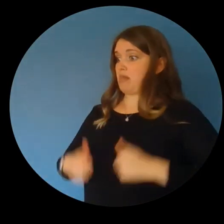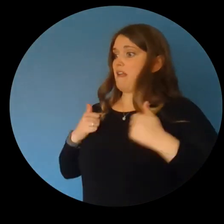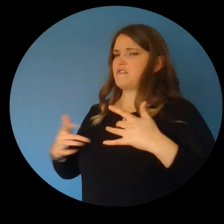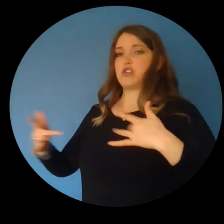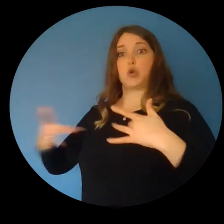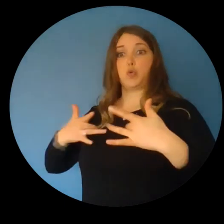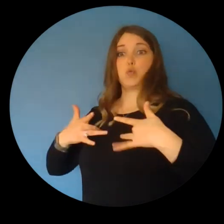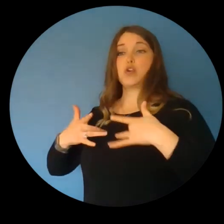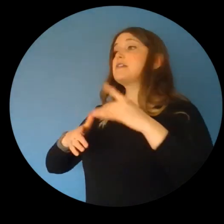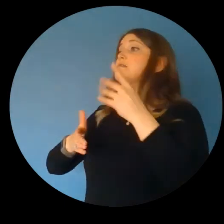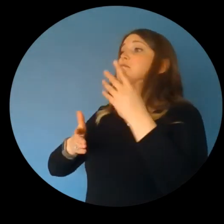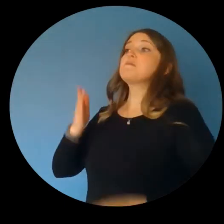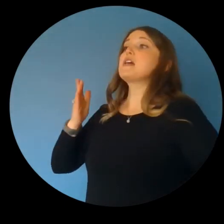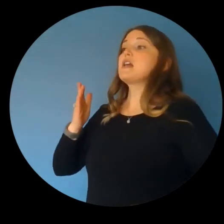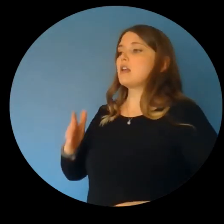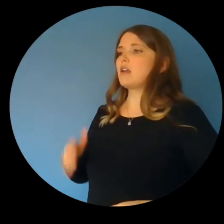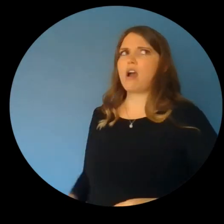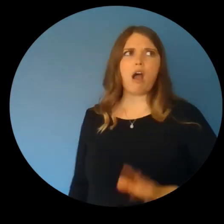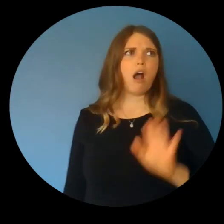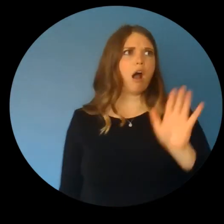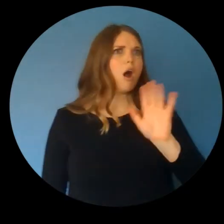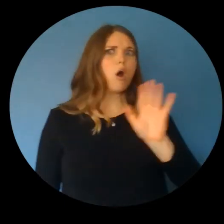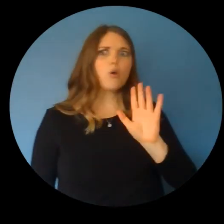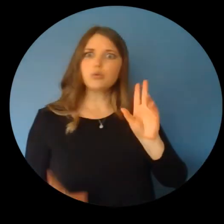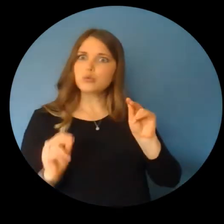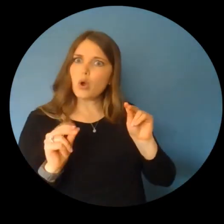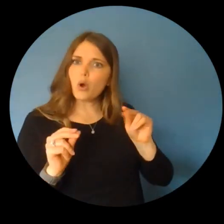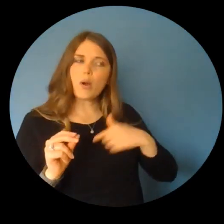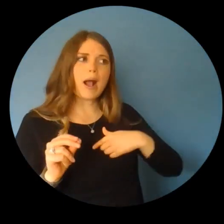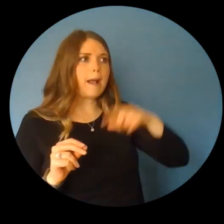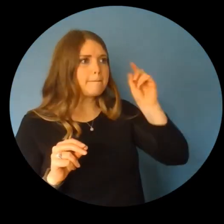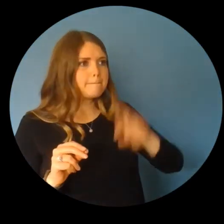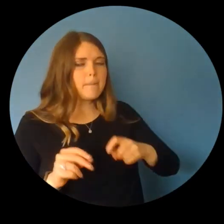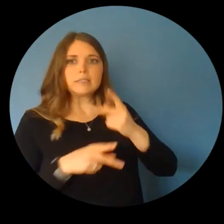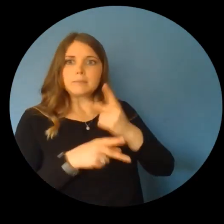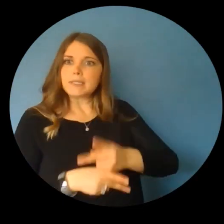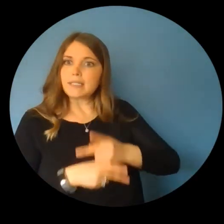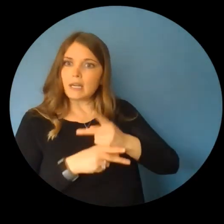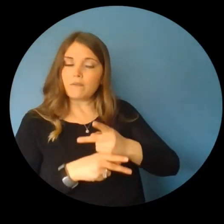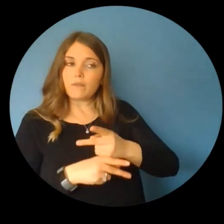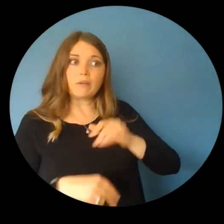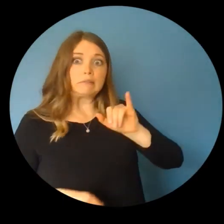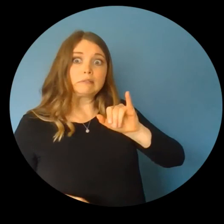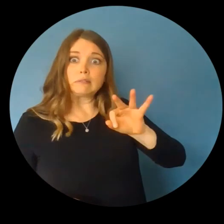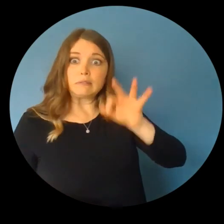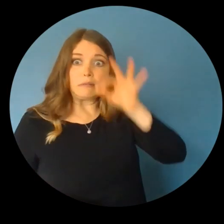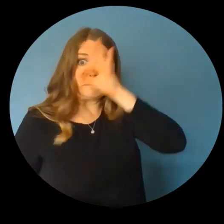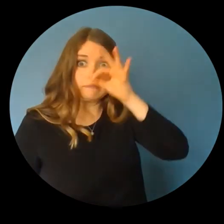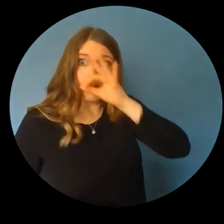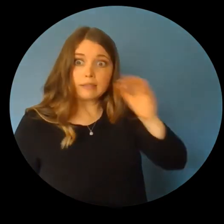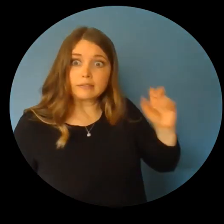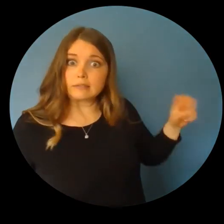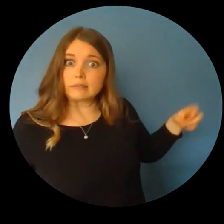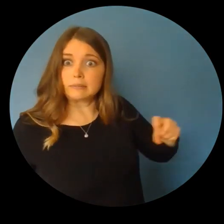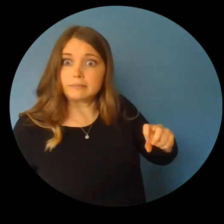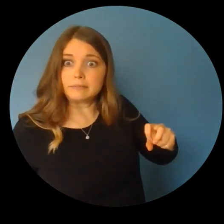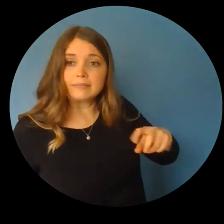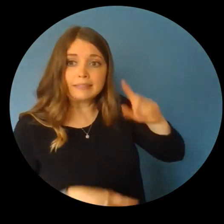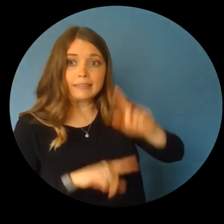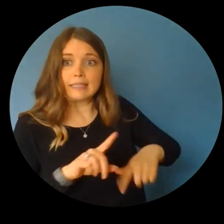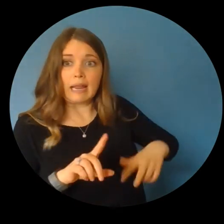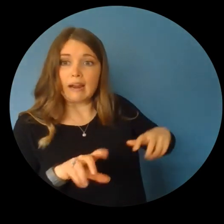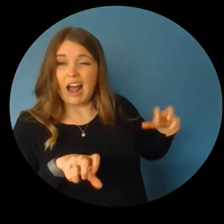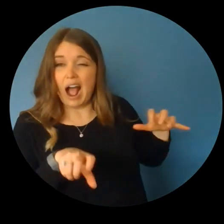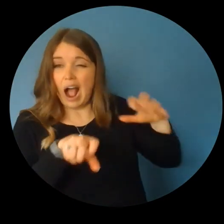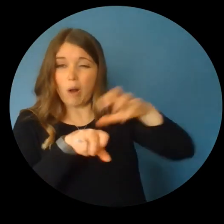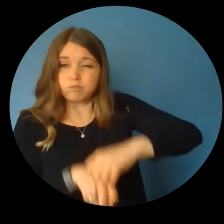"Nonsense," muttered Rabbit. "I have to be careful in case the fox comes after me. I'm not going to let him catch me." And